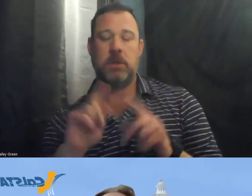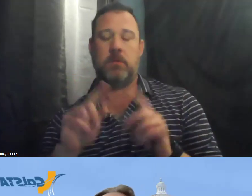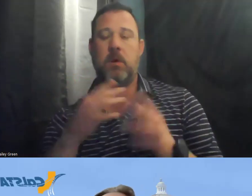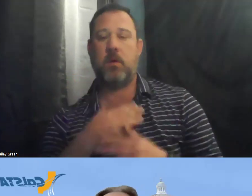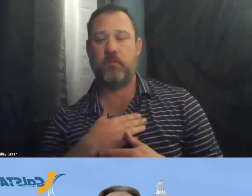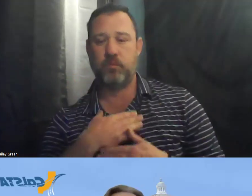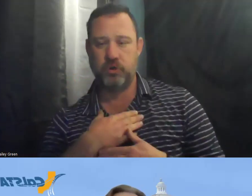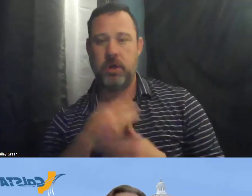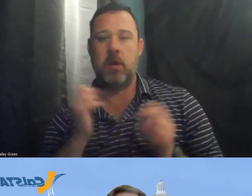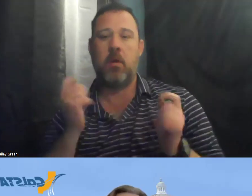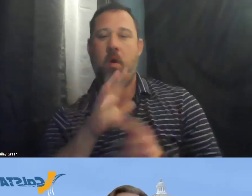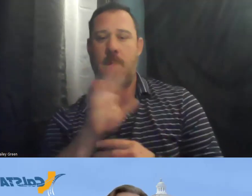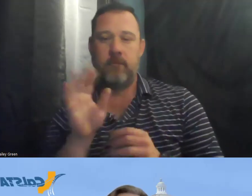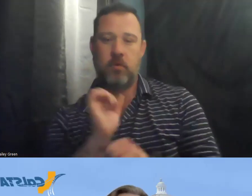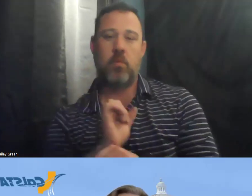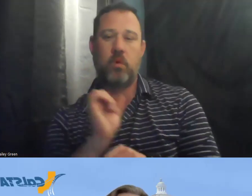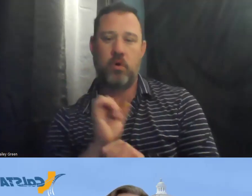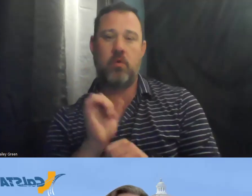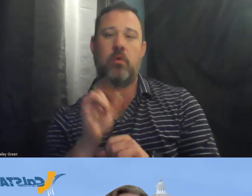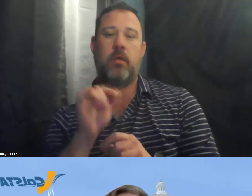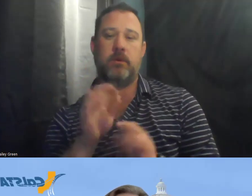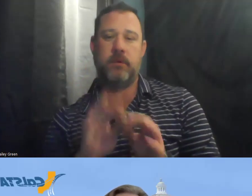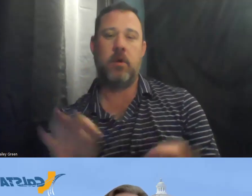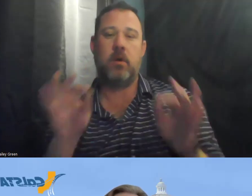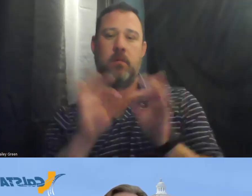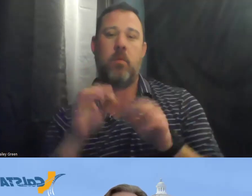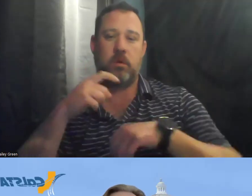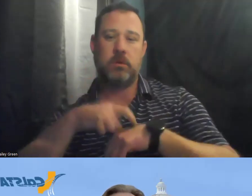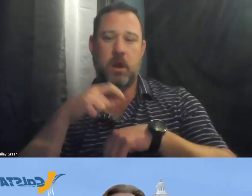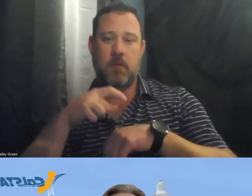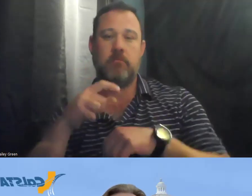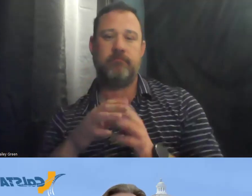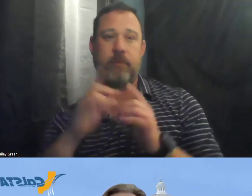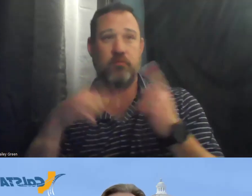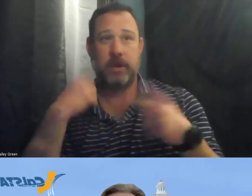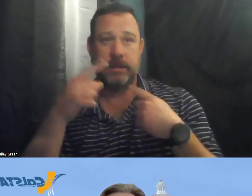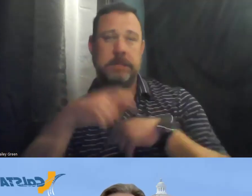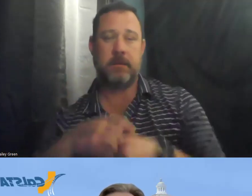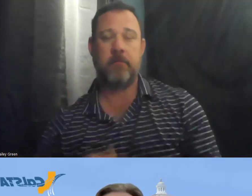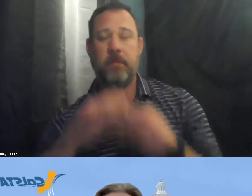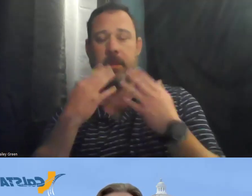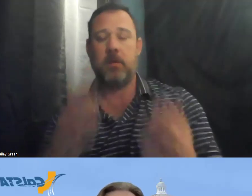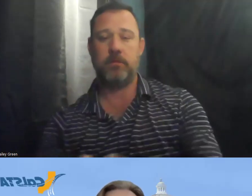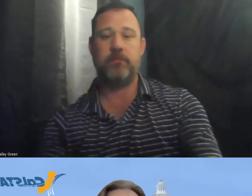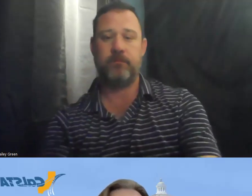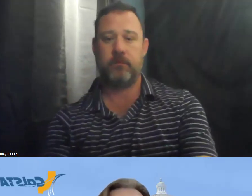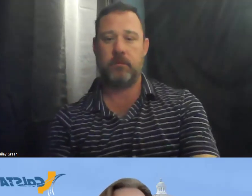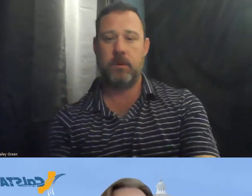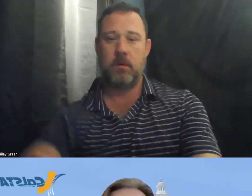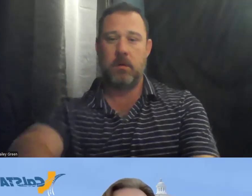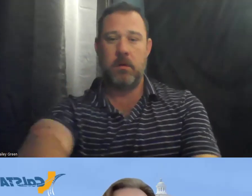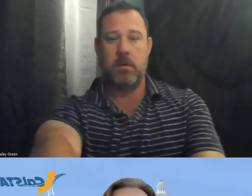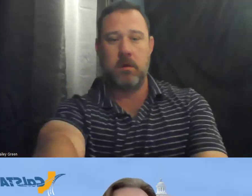appreciate all of your work, especially at this really, really important and crazy time. So thanks all for giving me a little bit of